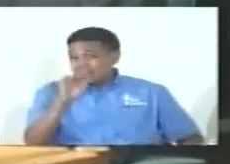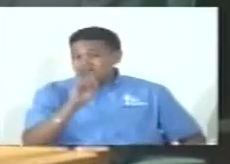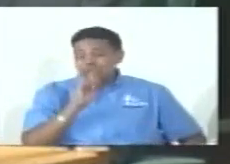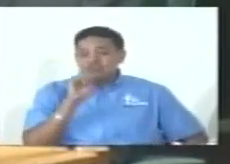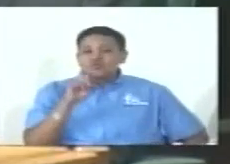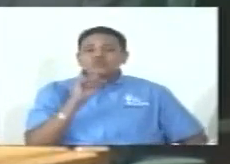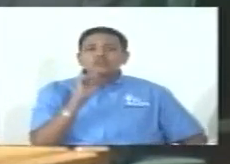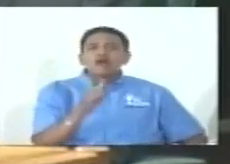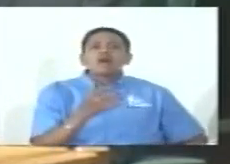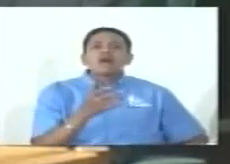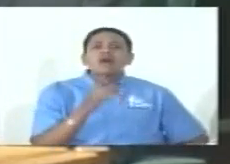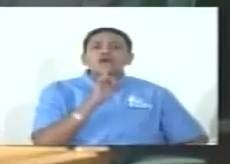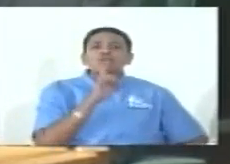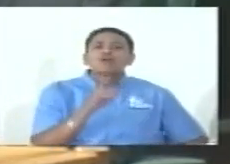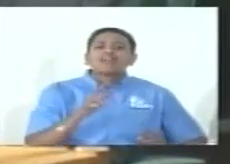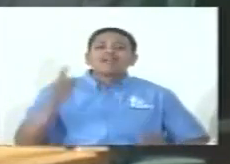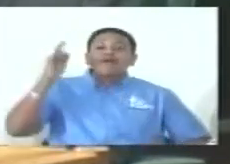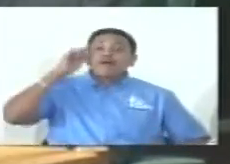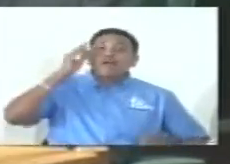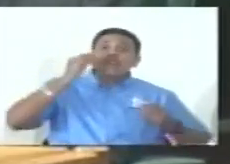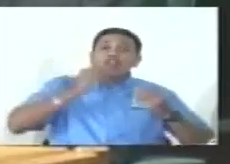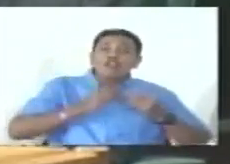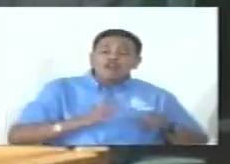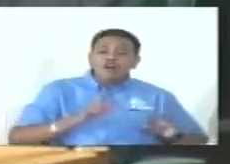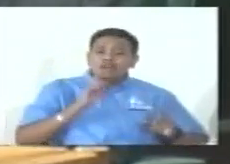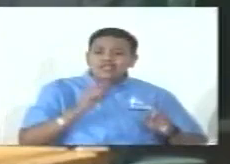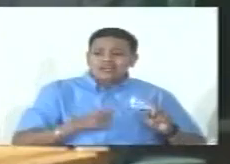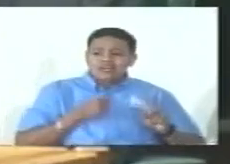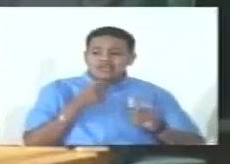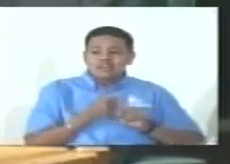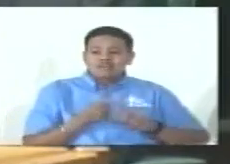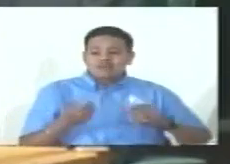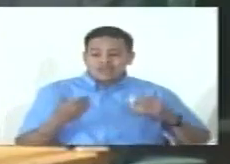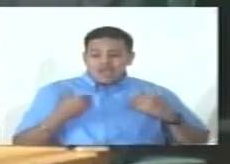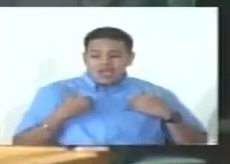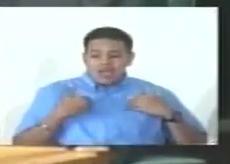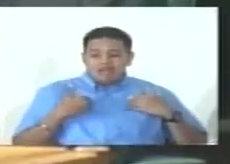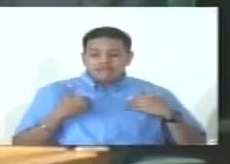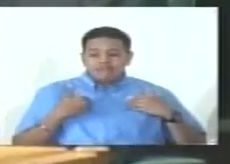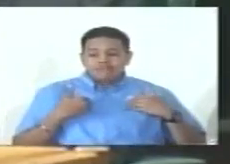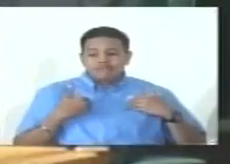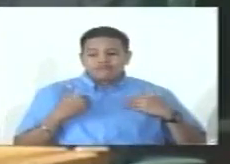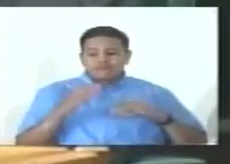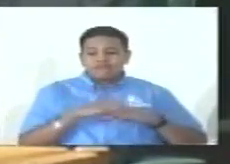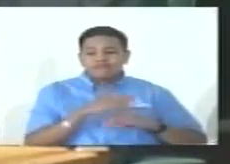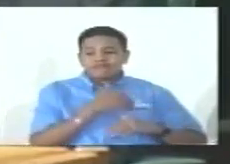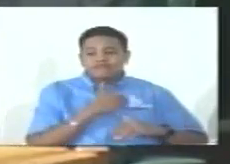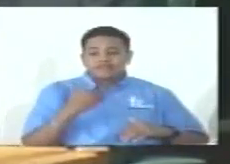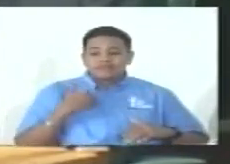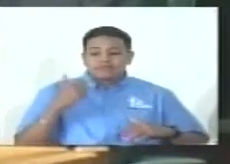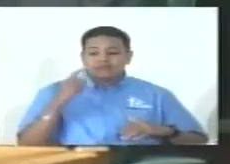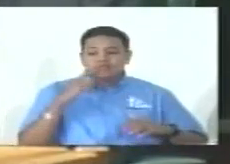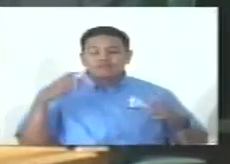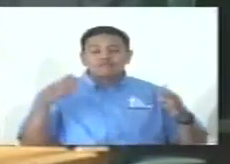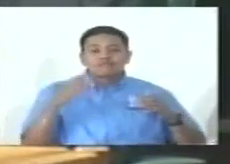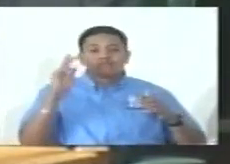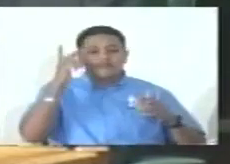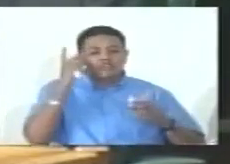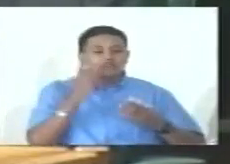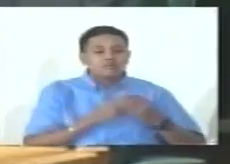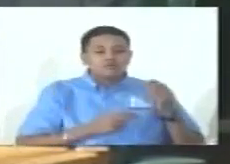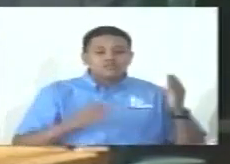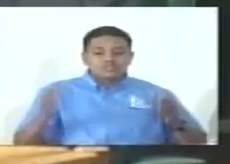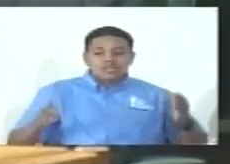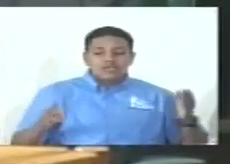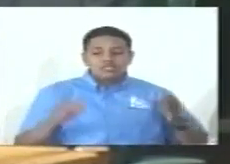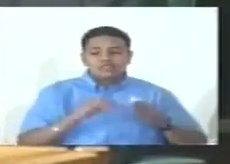should not be lost on us, the impact that it has had on members of the body politic on both sides, certainly